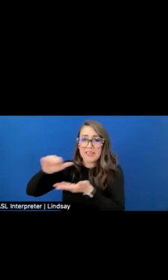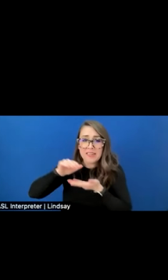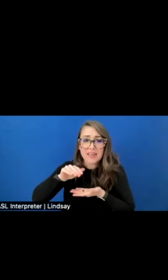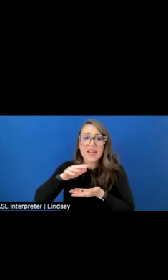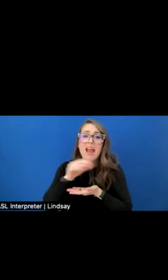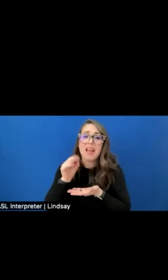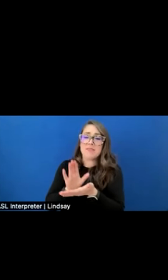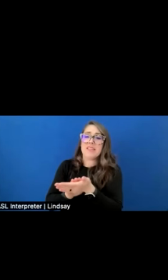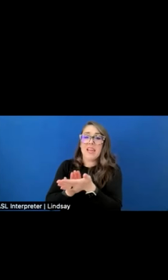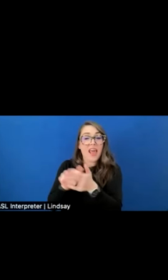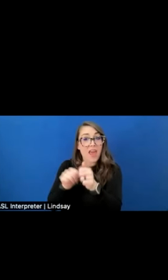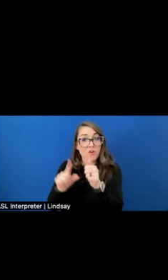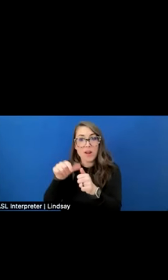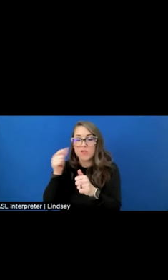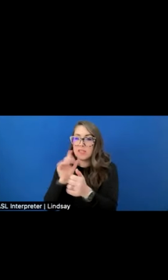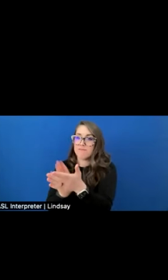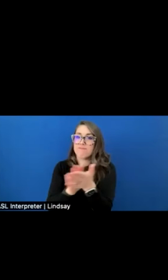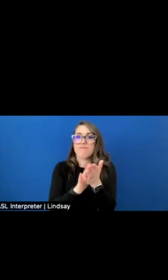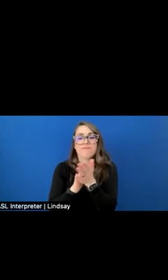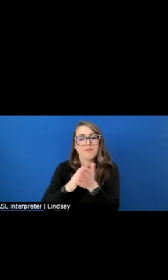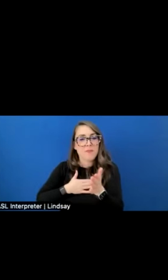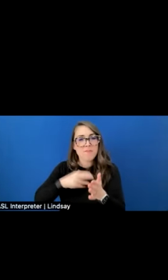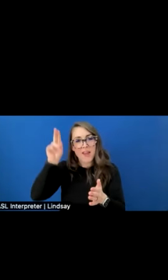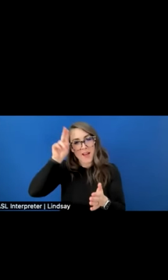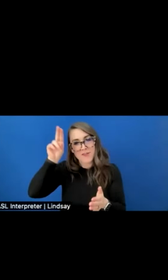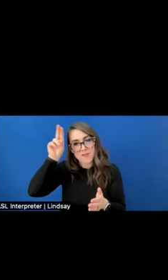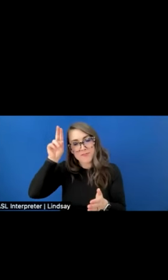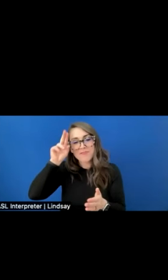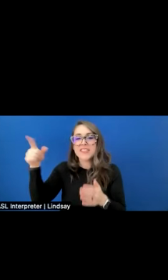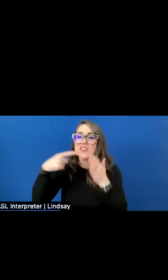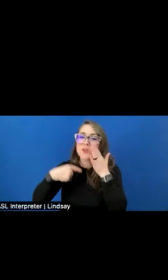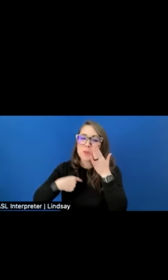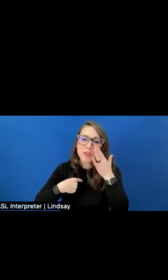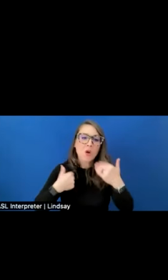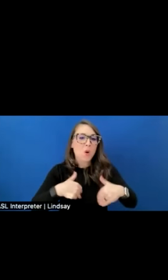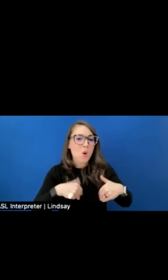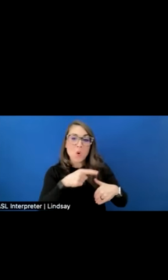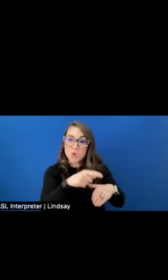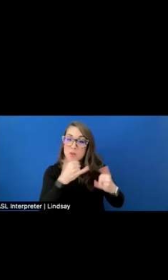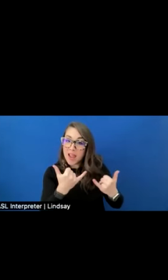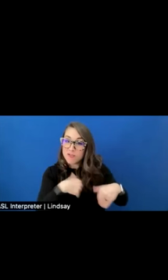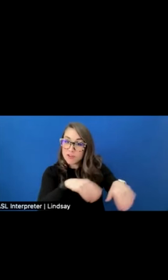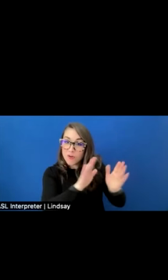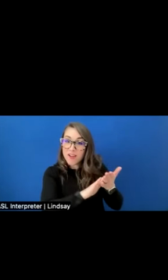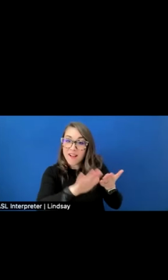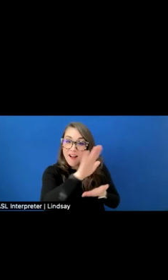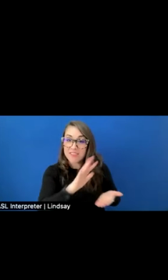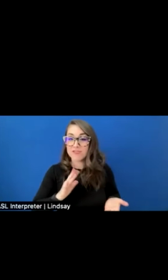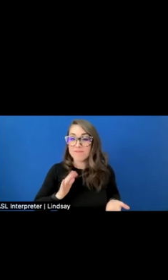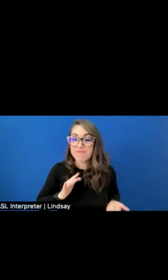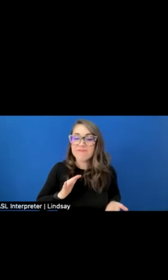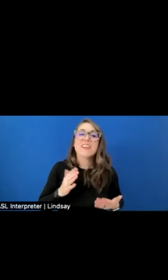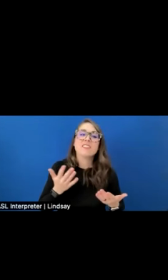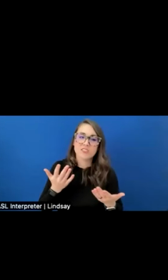clapping their hands. And then my uncle, Kuya Rico, told me, "Oi, Toto, you can go to college now." So I wouldn't be where I am now